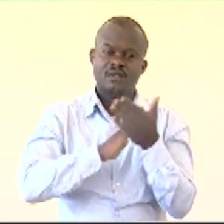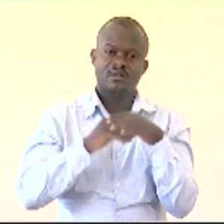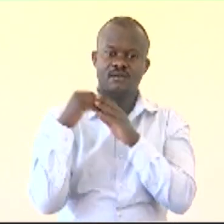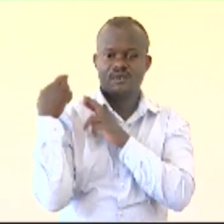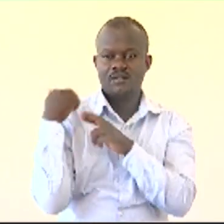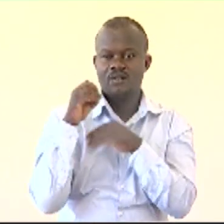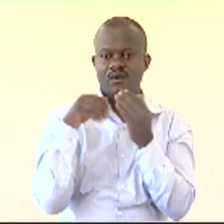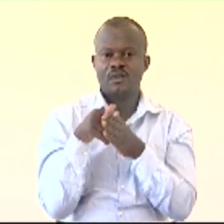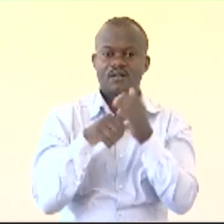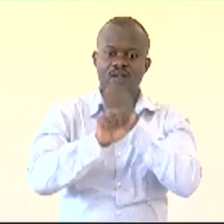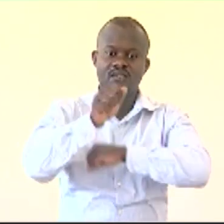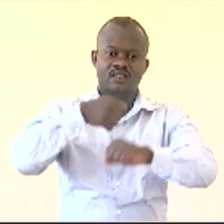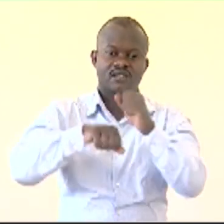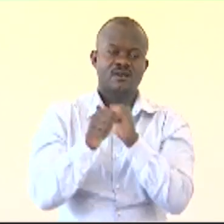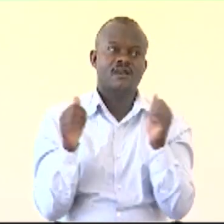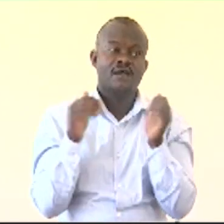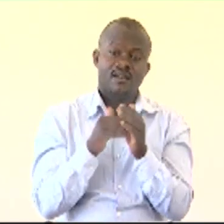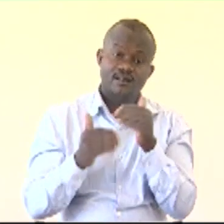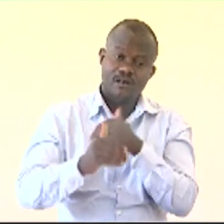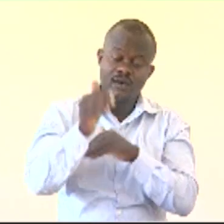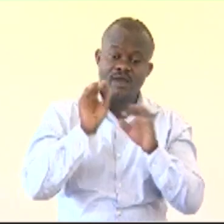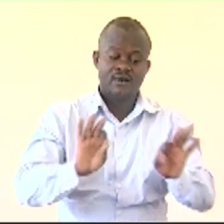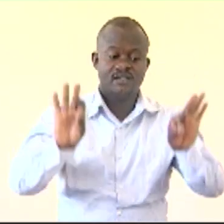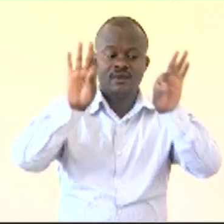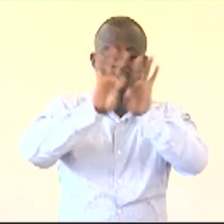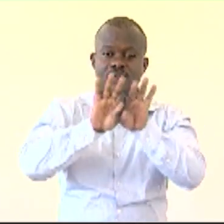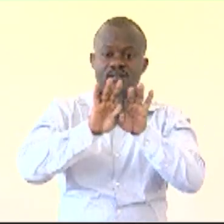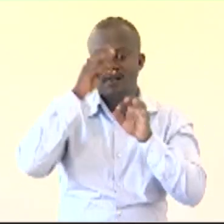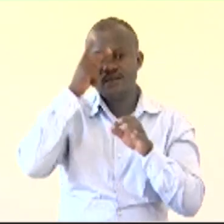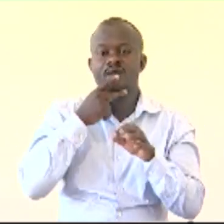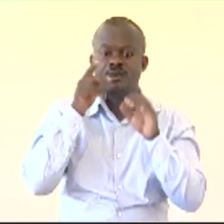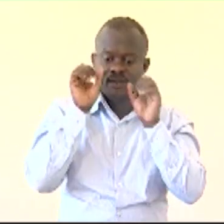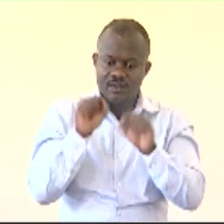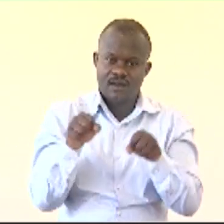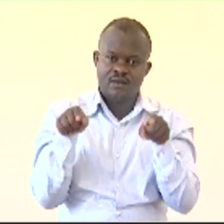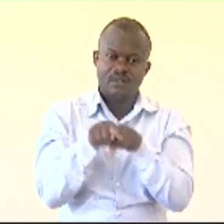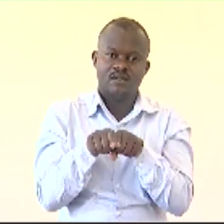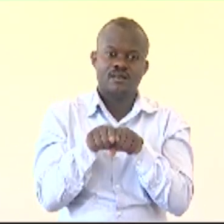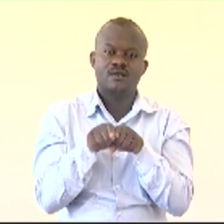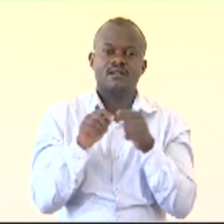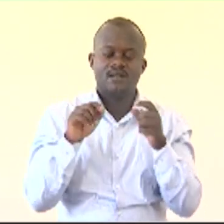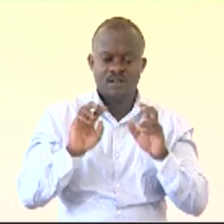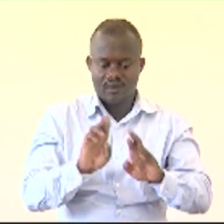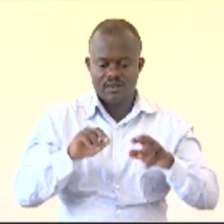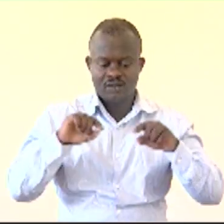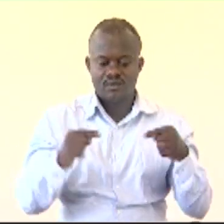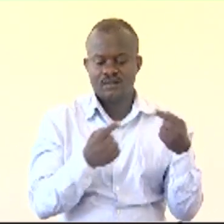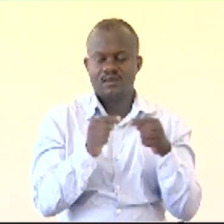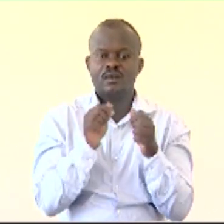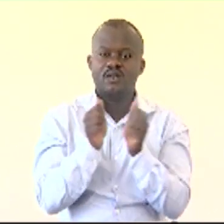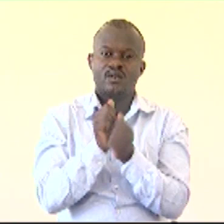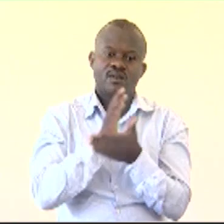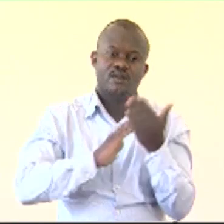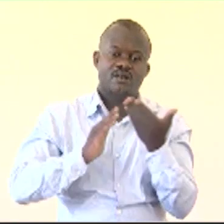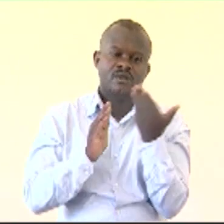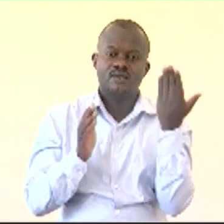or activities. And where necessary, the parent can also help you to discuss with you with some of these